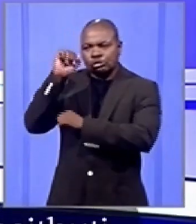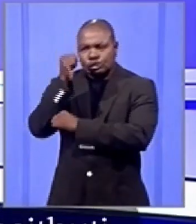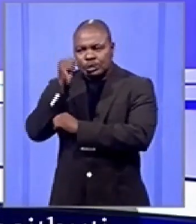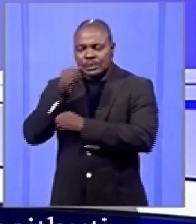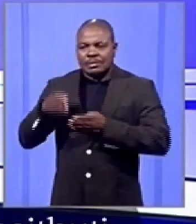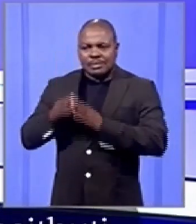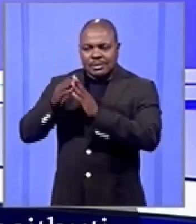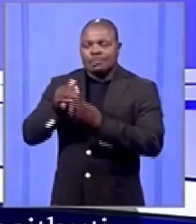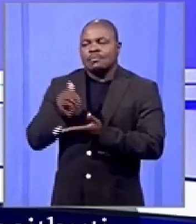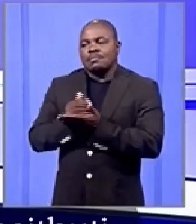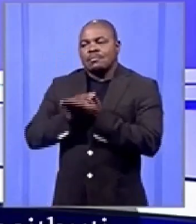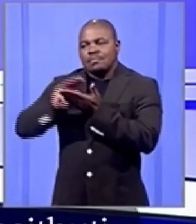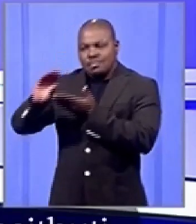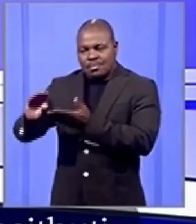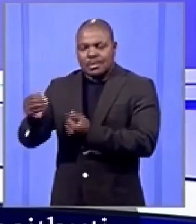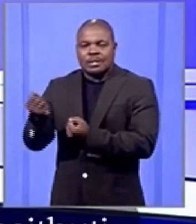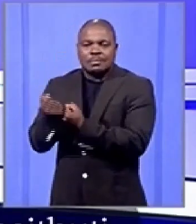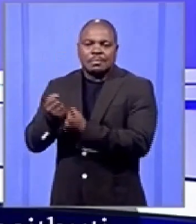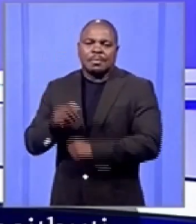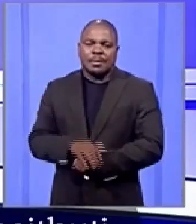ba dikepe.